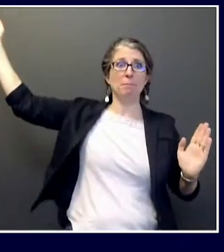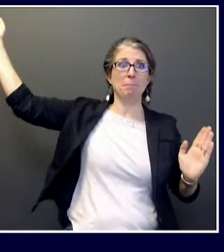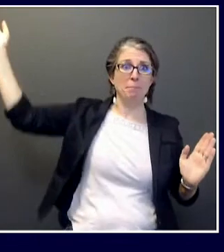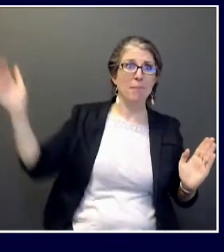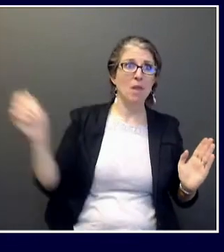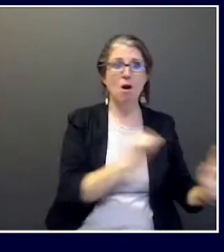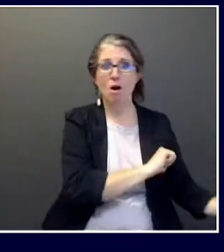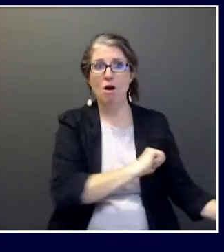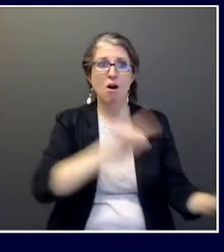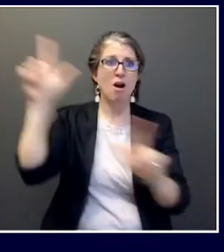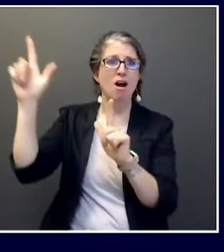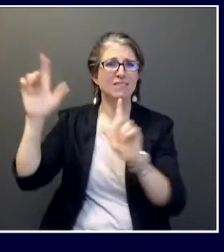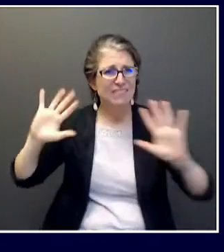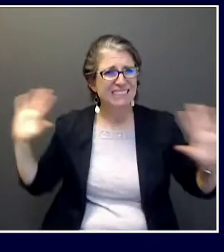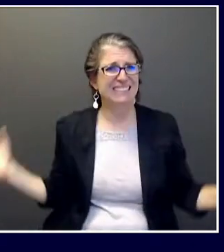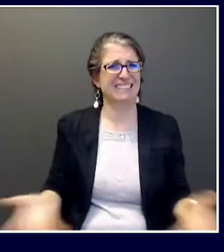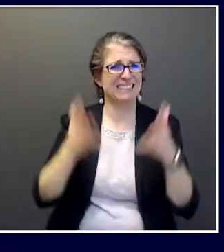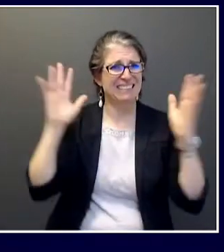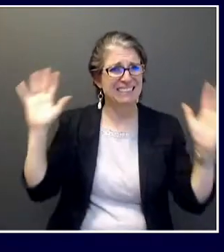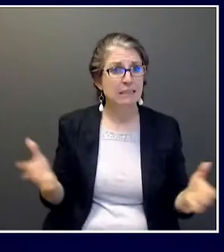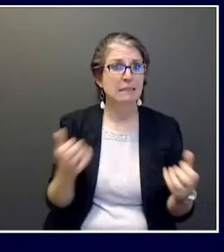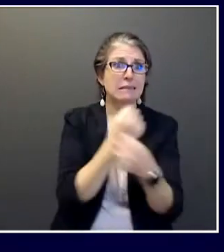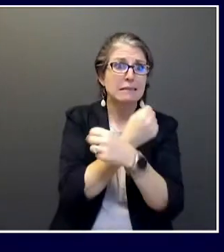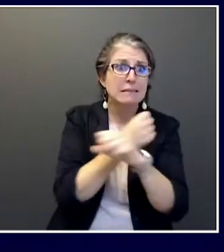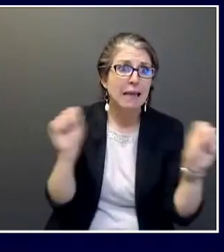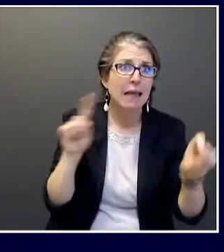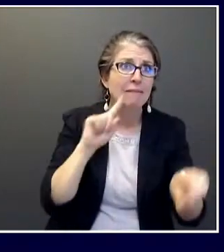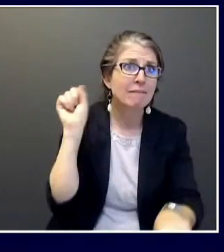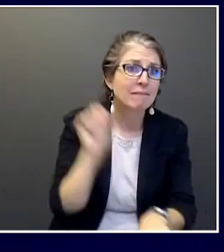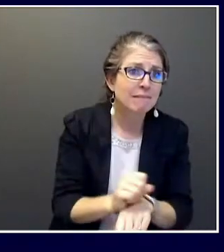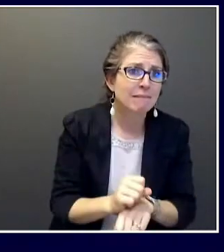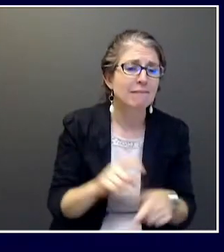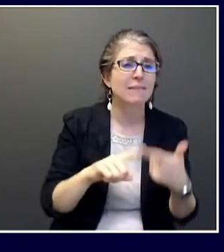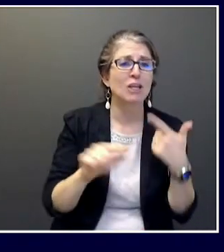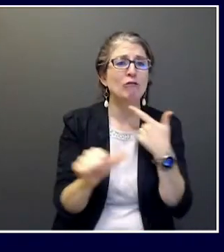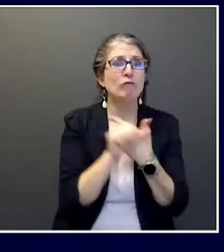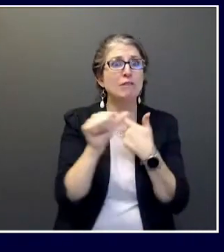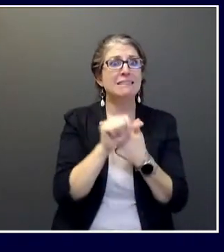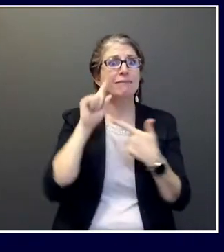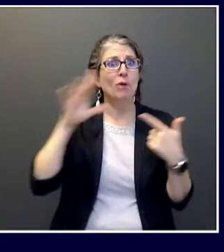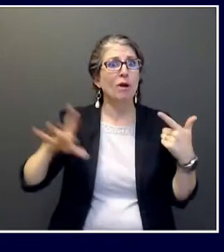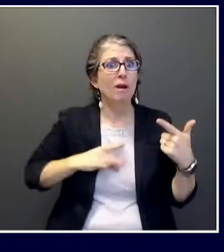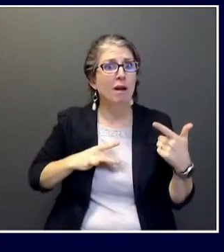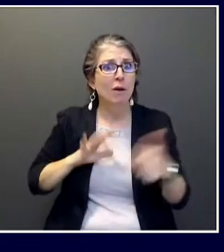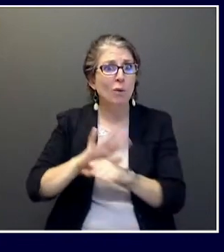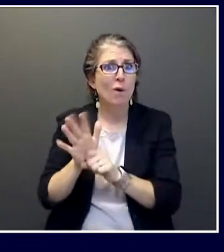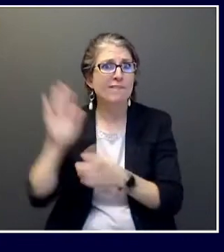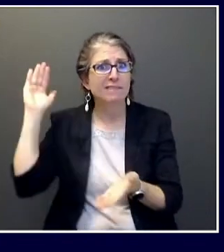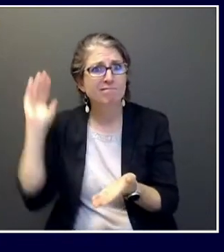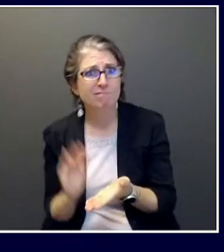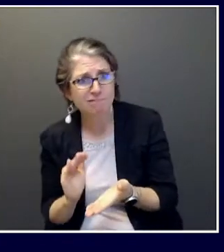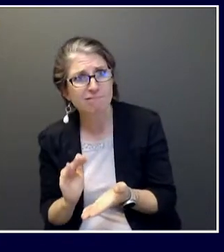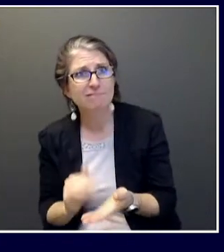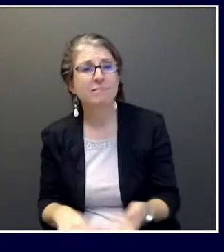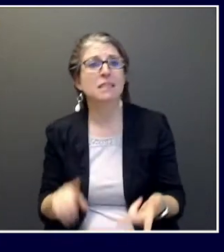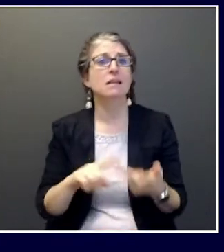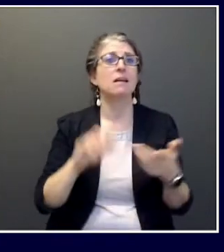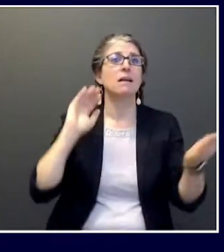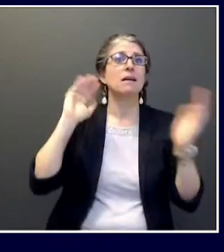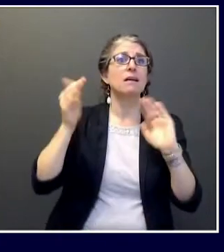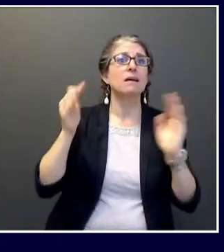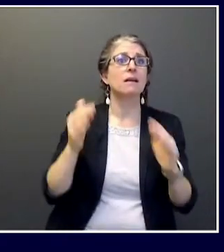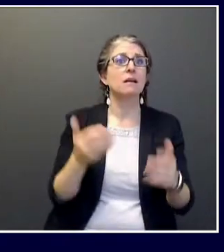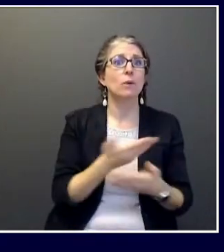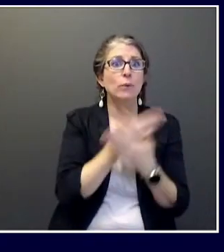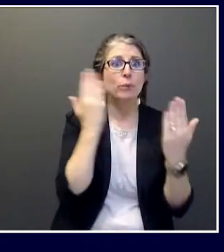from getting the disease, or are you risking getting the vaccine? And I think with that fresh opportunity, with the news coming out